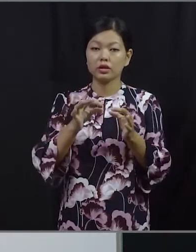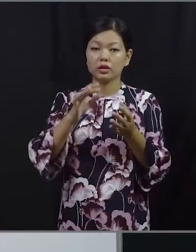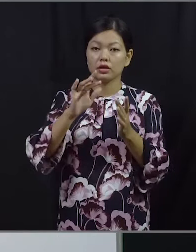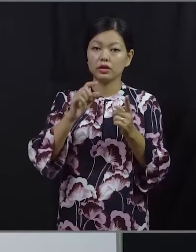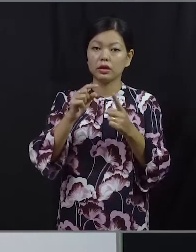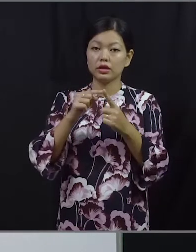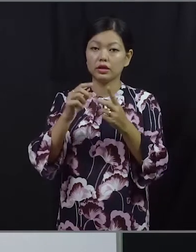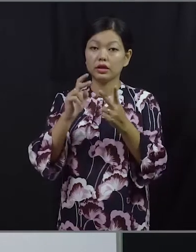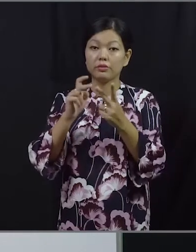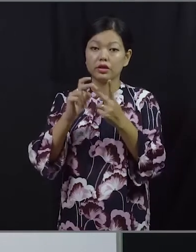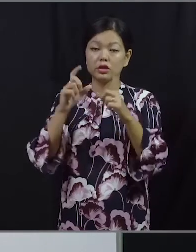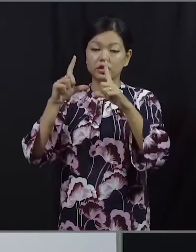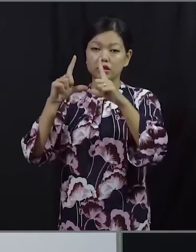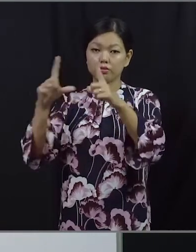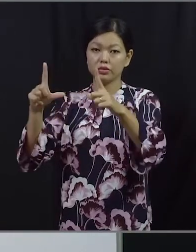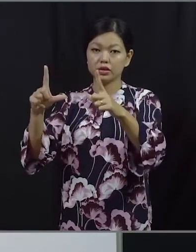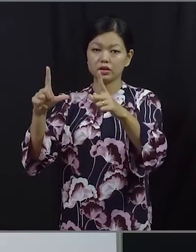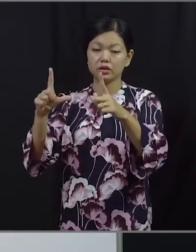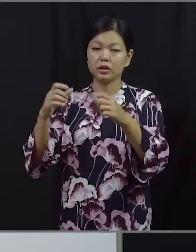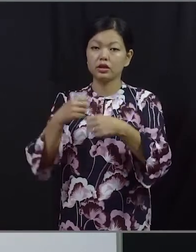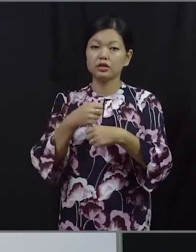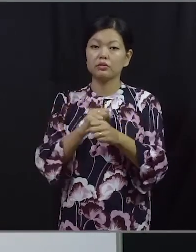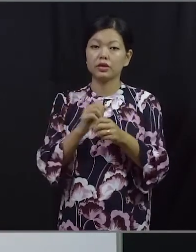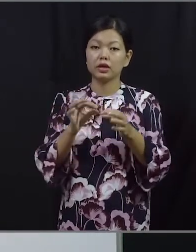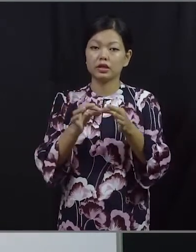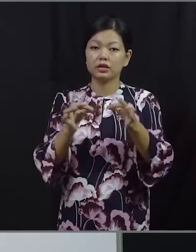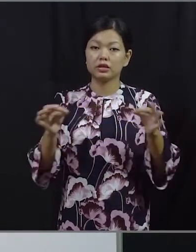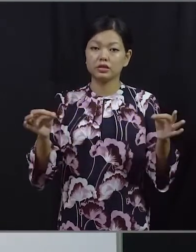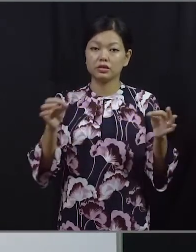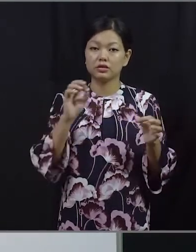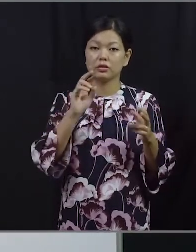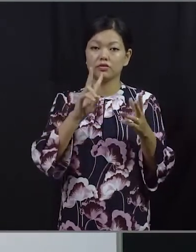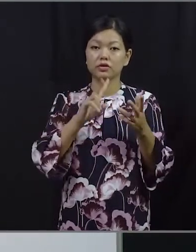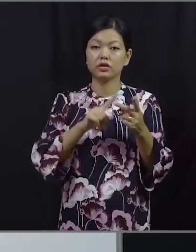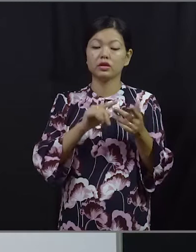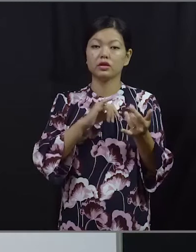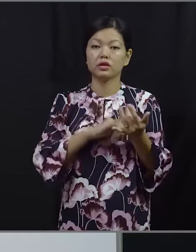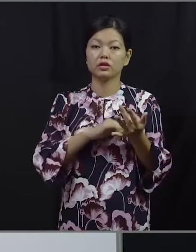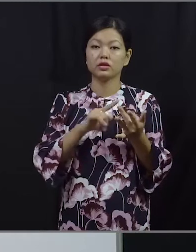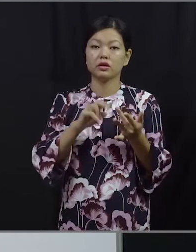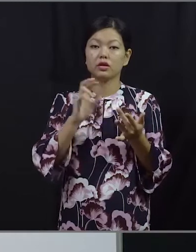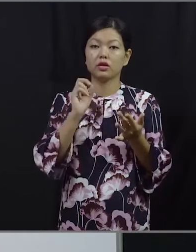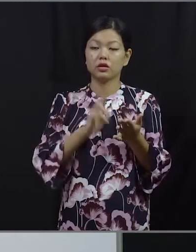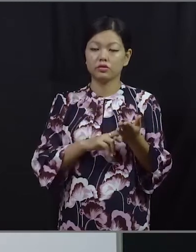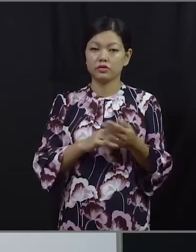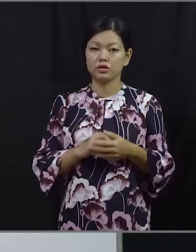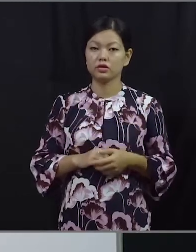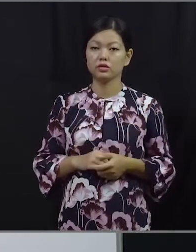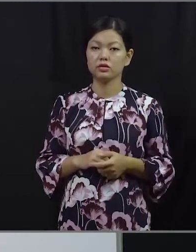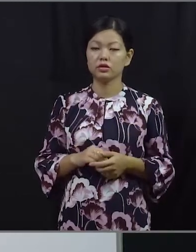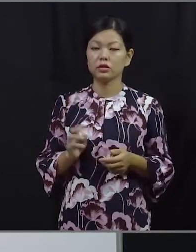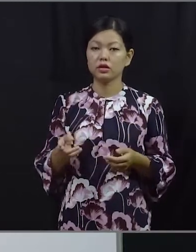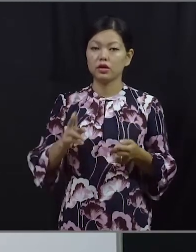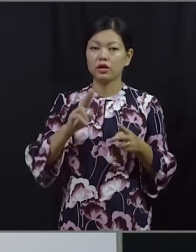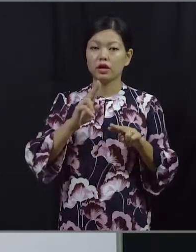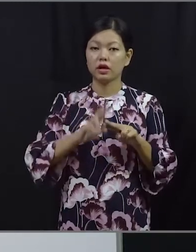distinct vision, that is small m or capital M equal to 1 plus D, means that least distance, divided by F. F is